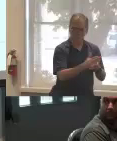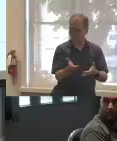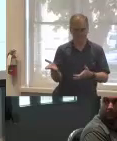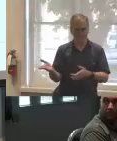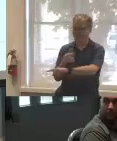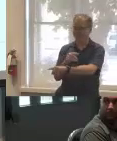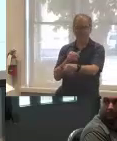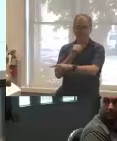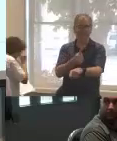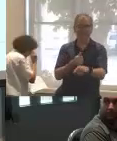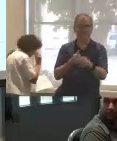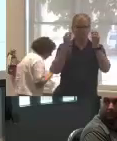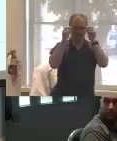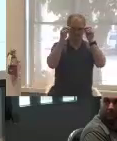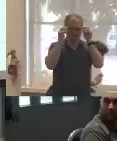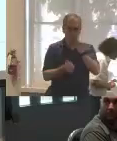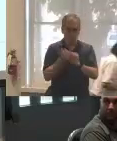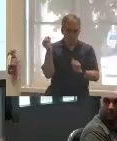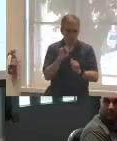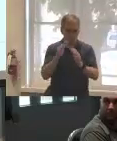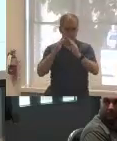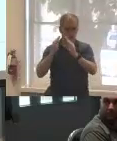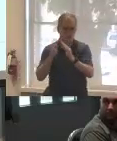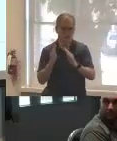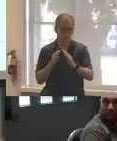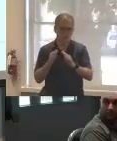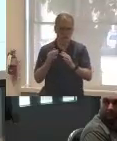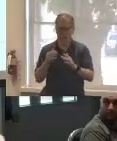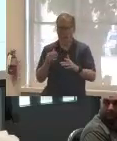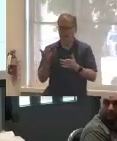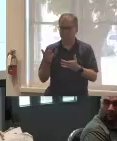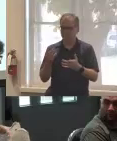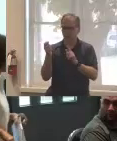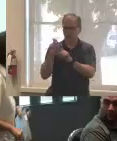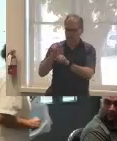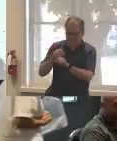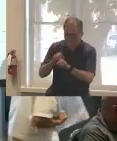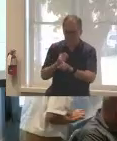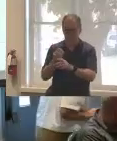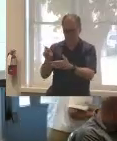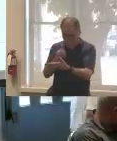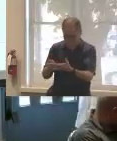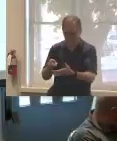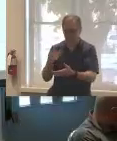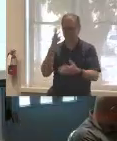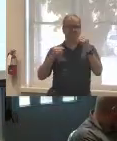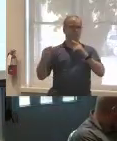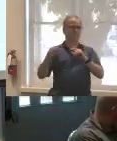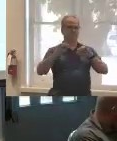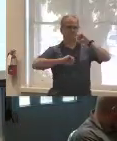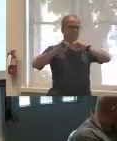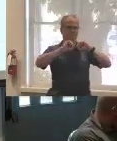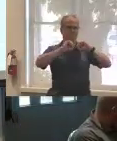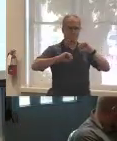themselves. Most of them, they stay in the shelters, and they experience harassment, discrimination based on their status and